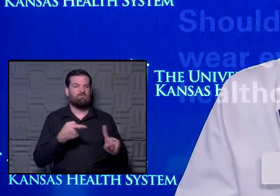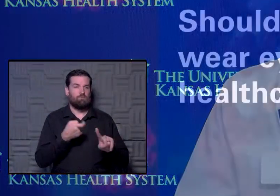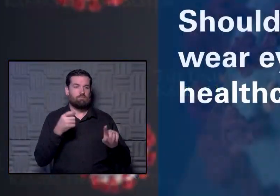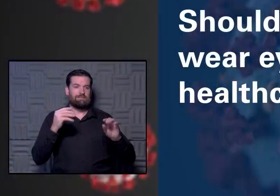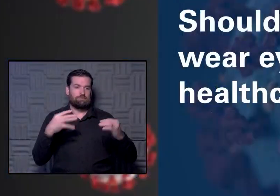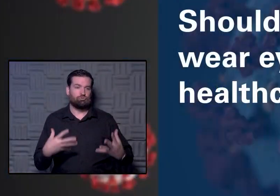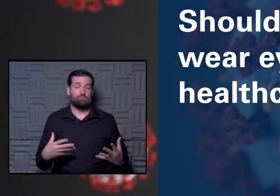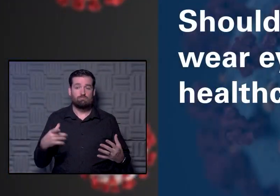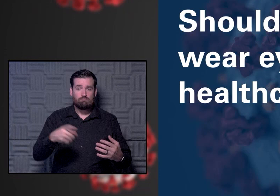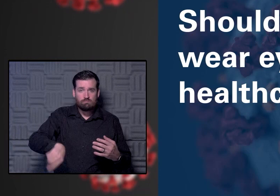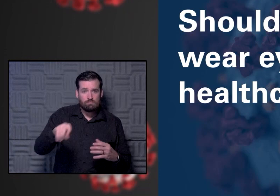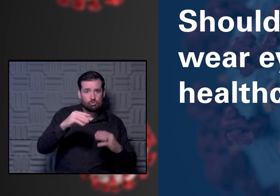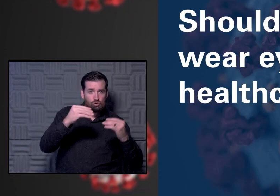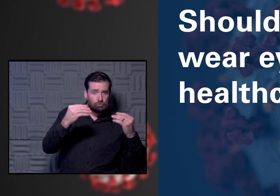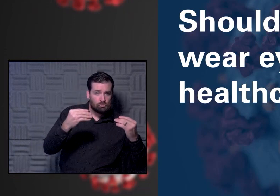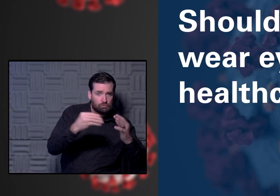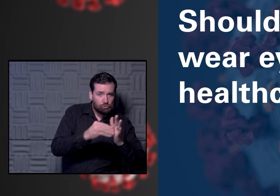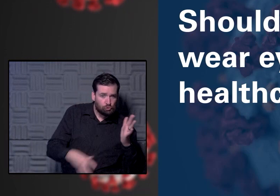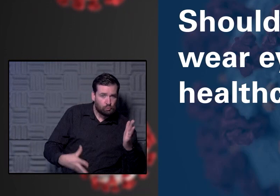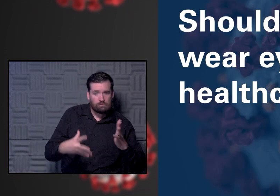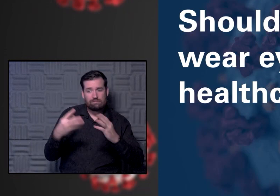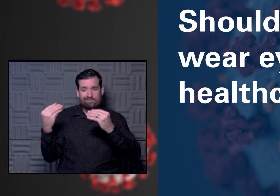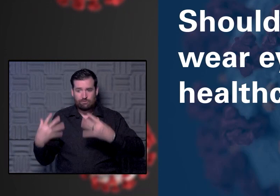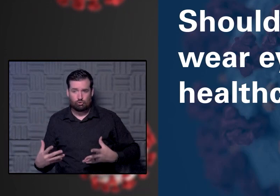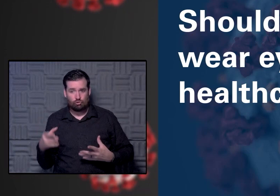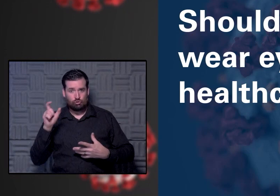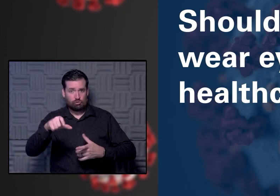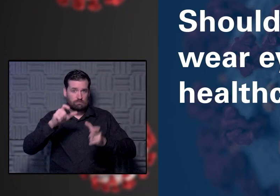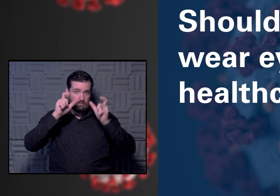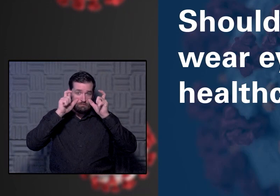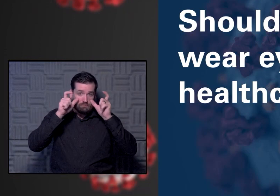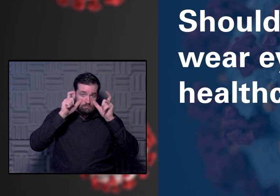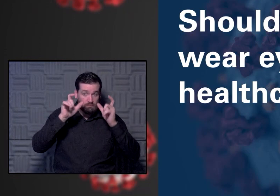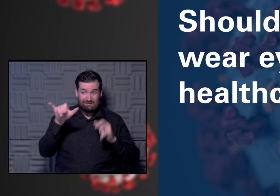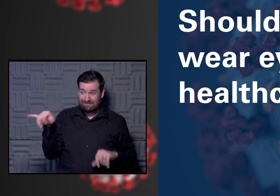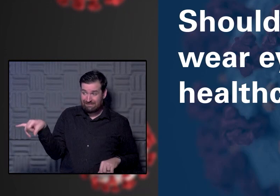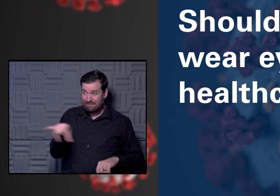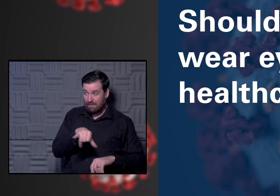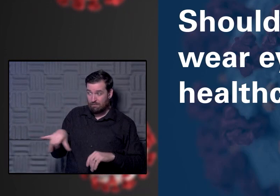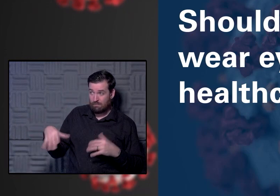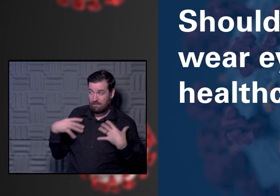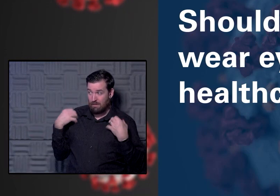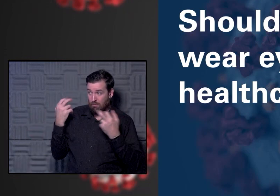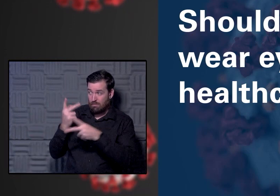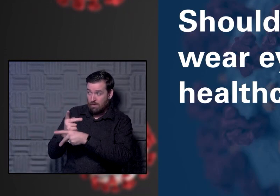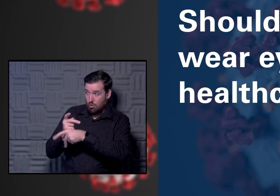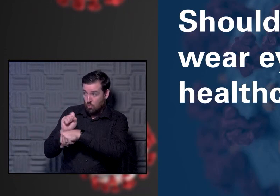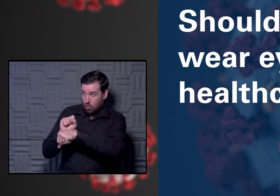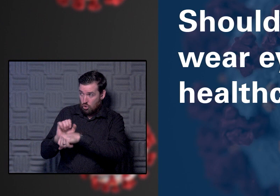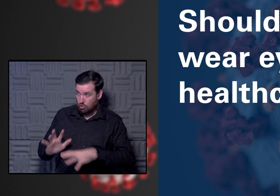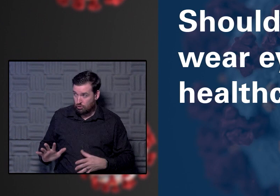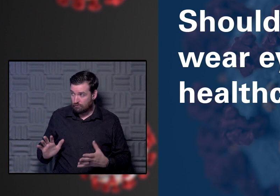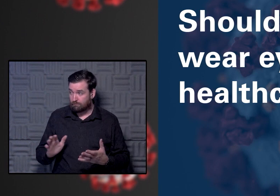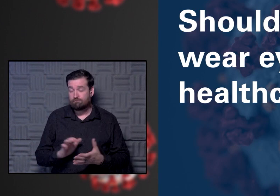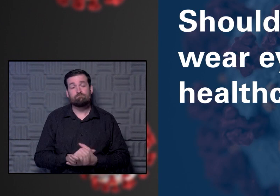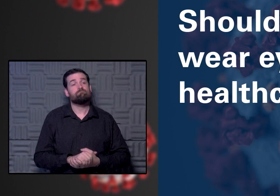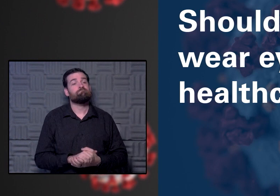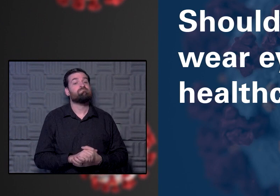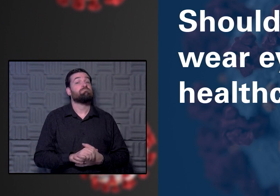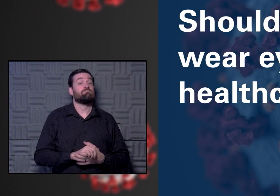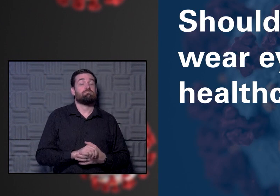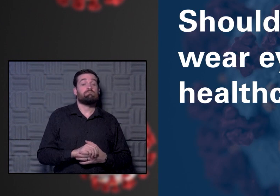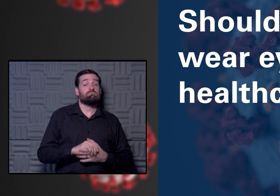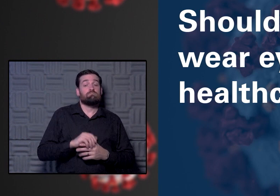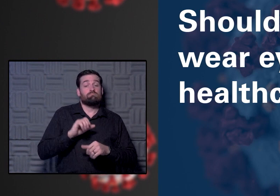Should students and teachers wear eye protection like healthcare workers do? Yeah, so the reason why